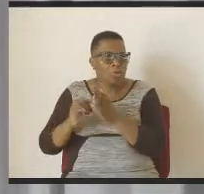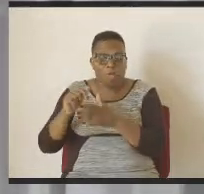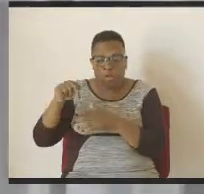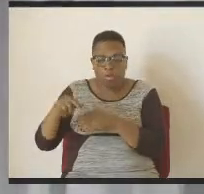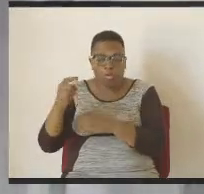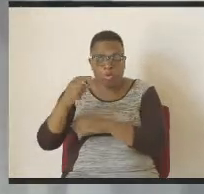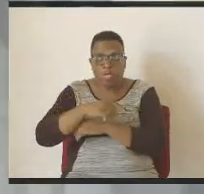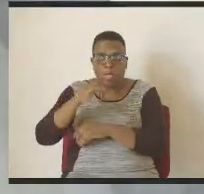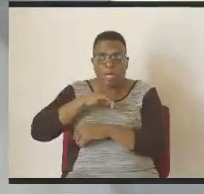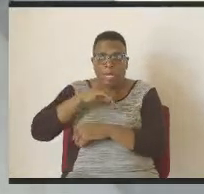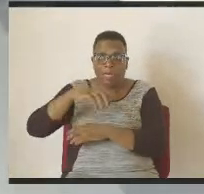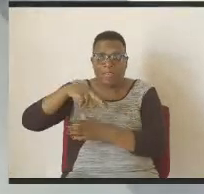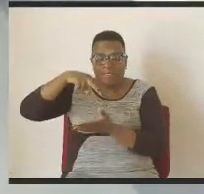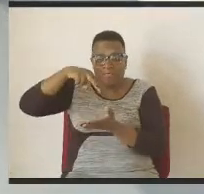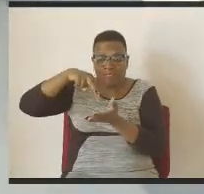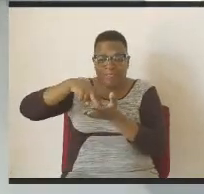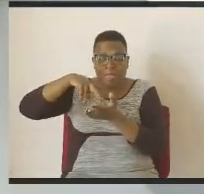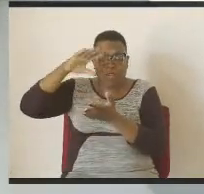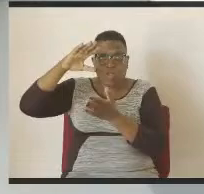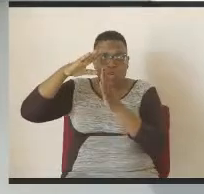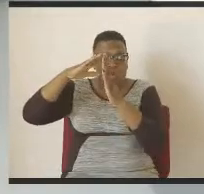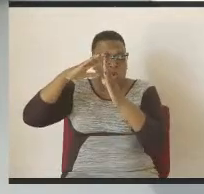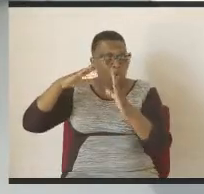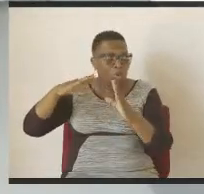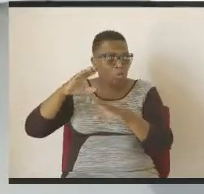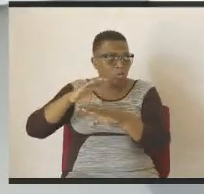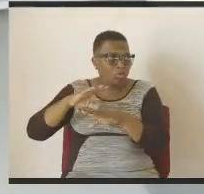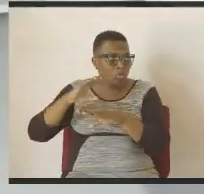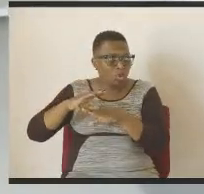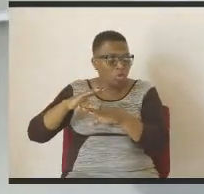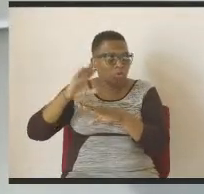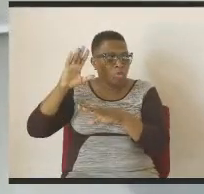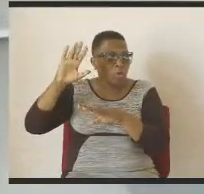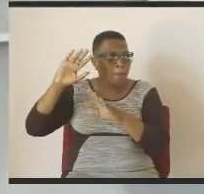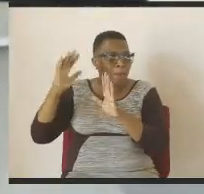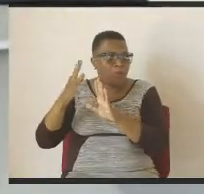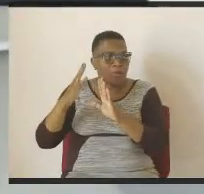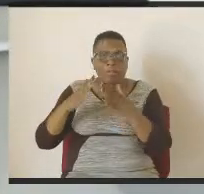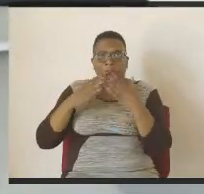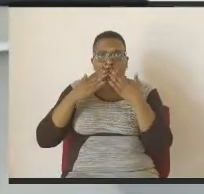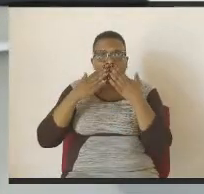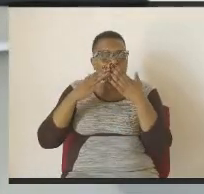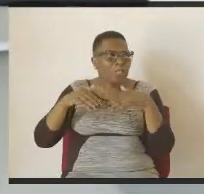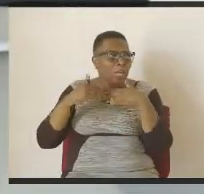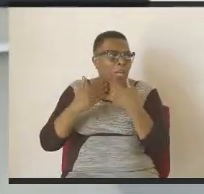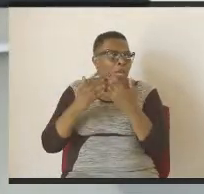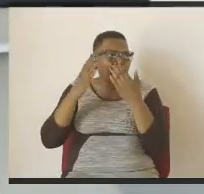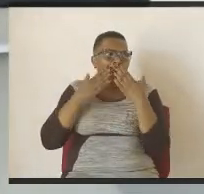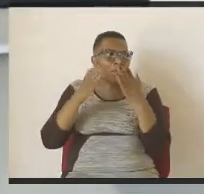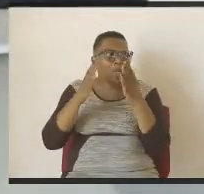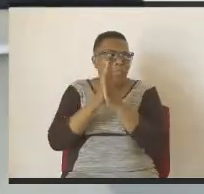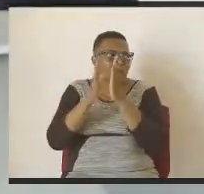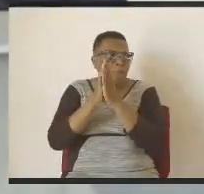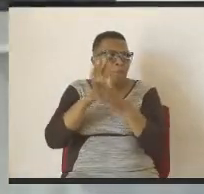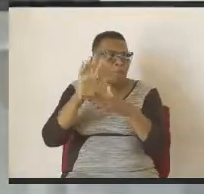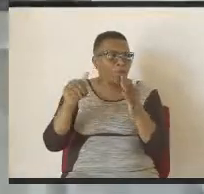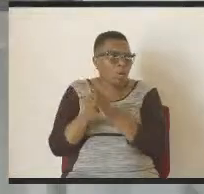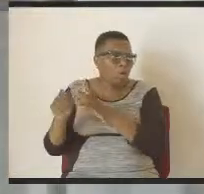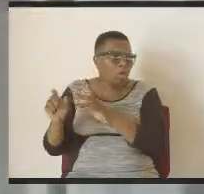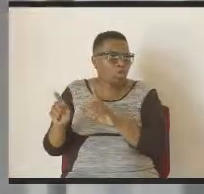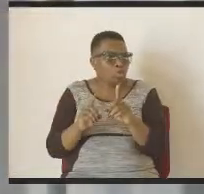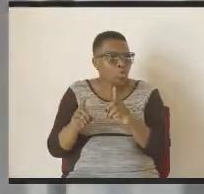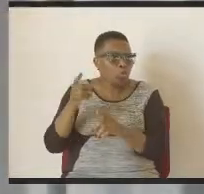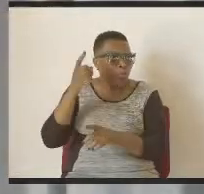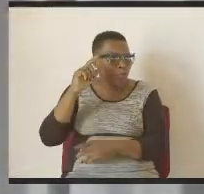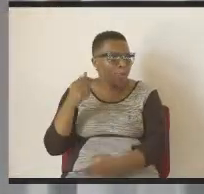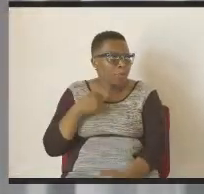your house, in your presence, to give you thanks and praise for all that you have done for me. Bless you. Amen,